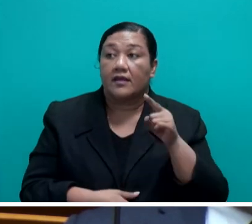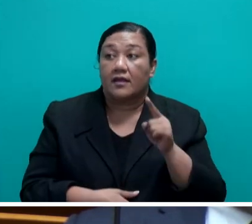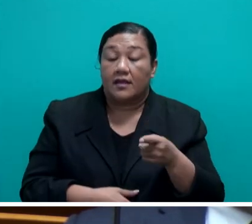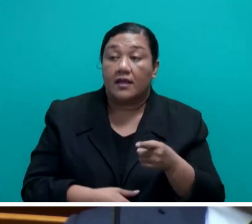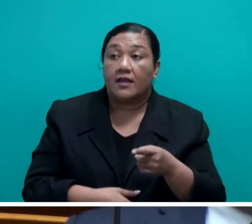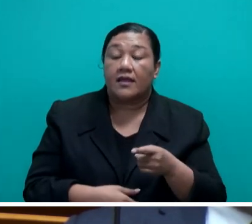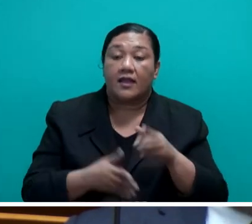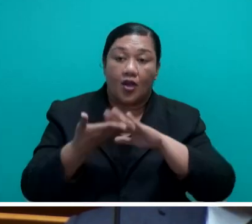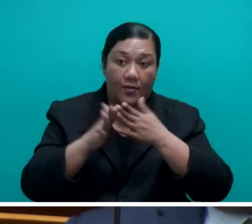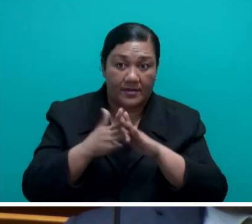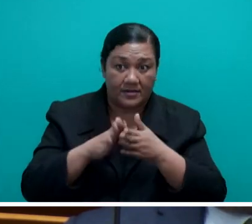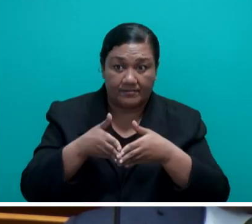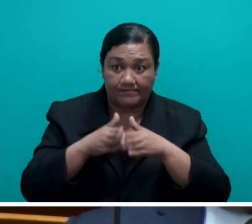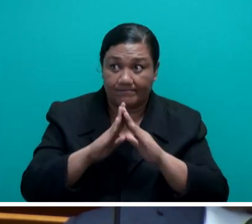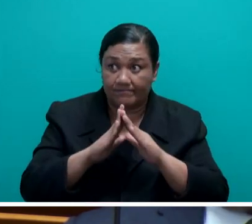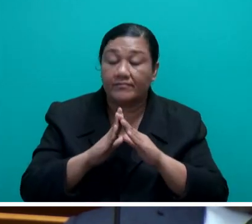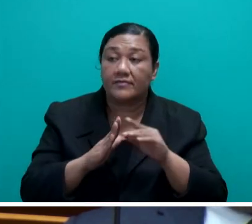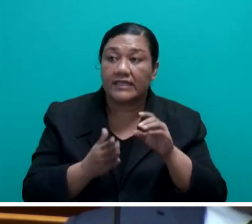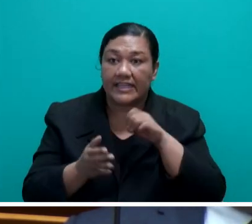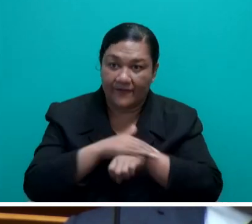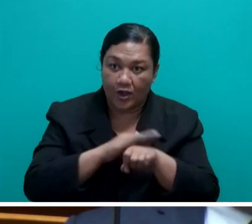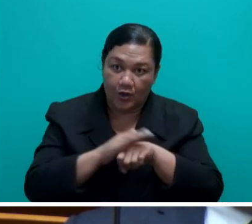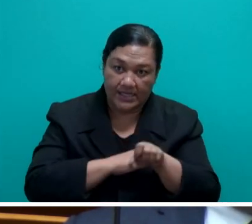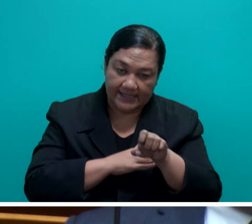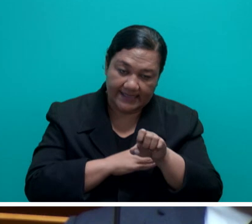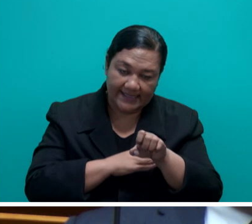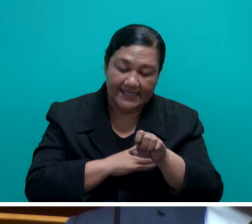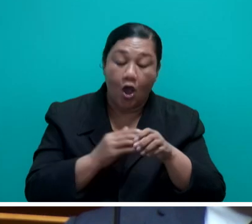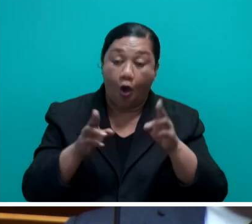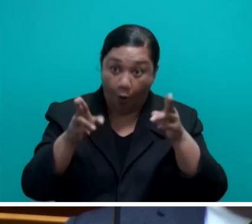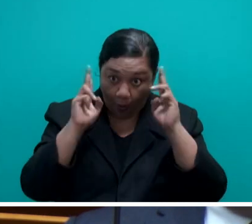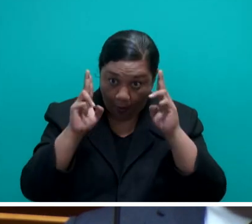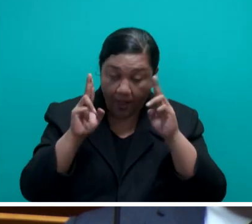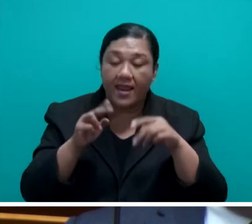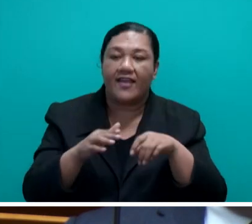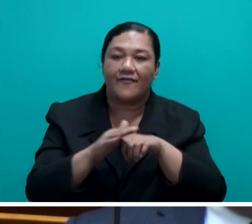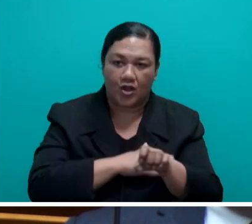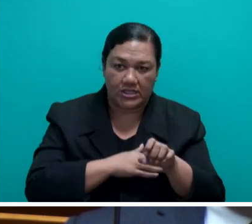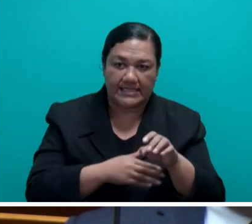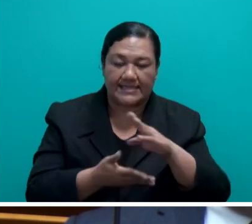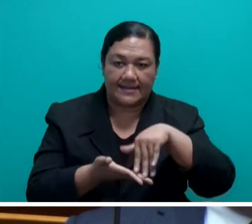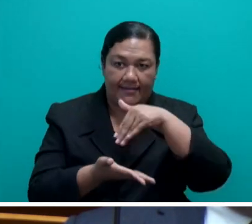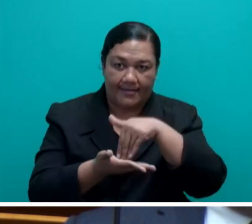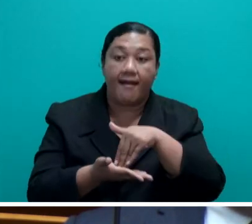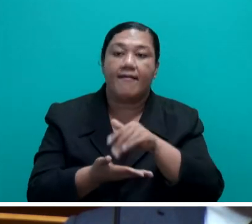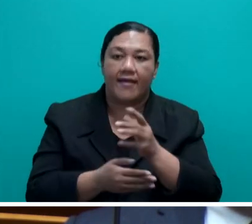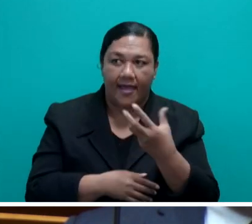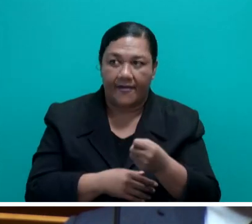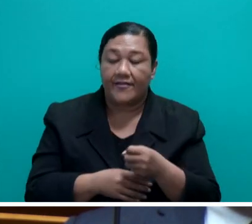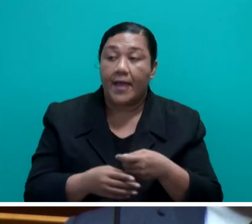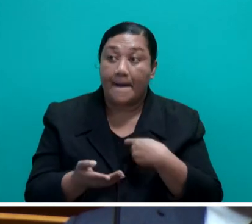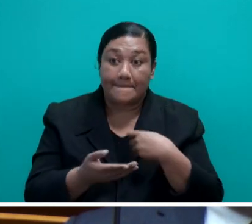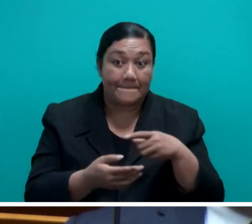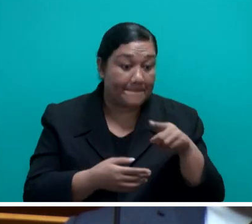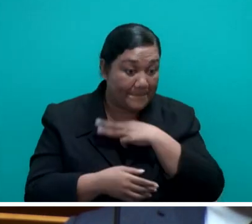of Community Evacuation Center and Community Hall. The Ministry continues to allocate funds for payment of water usage